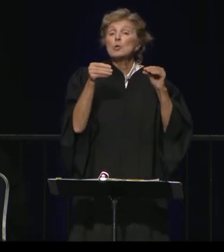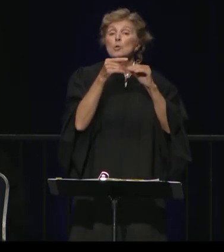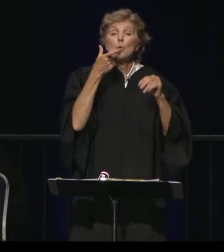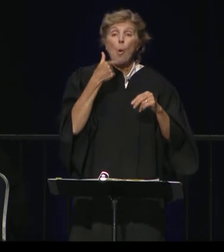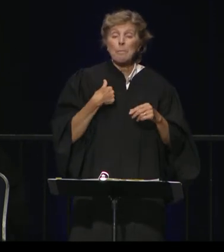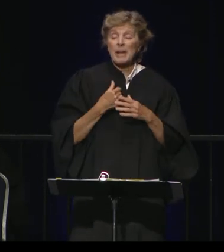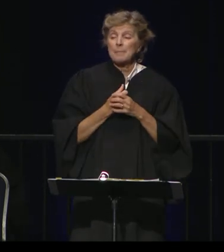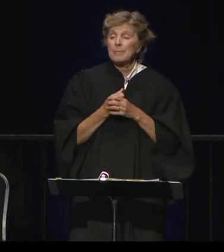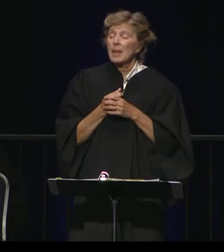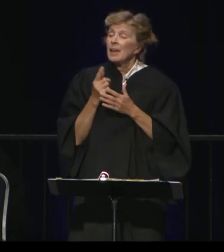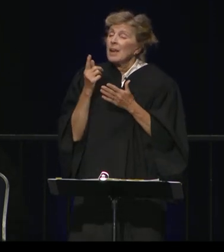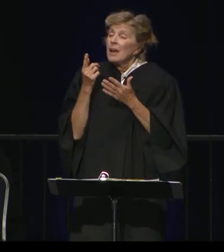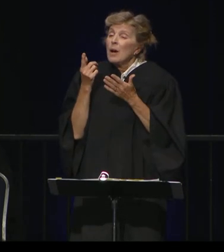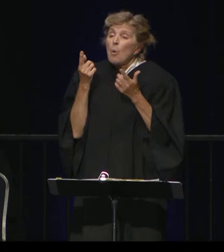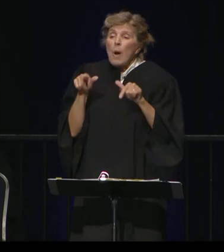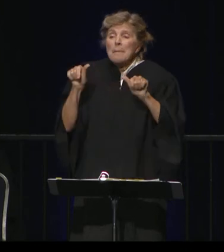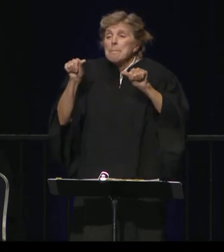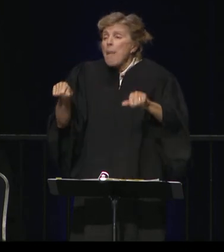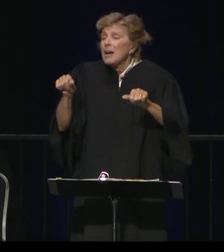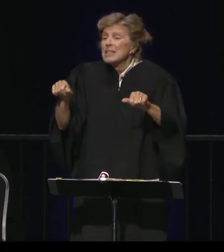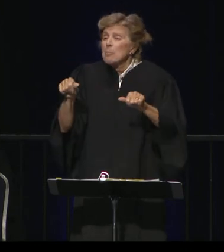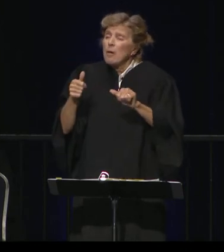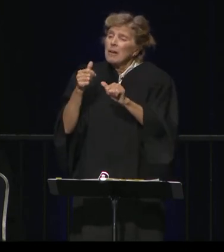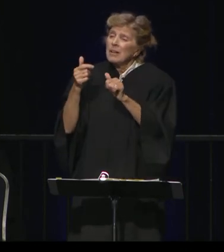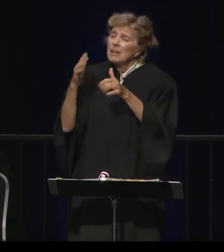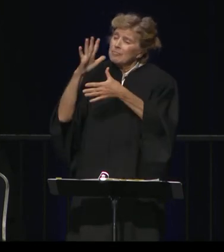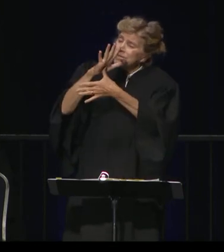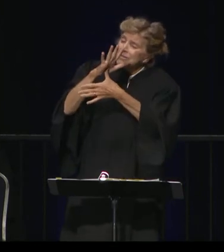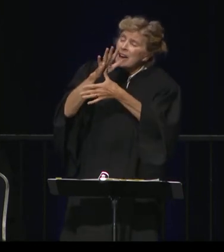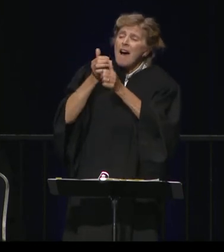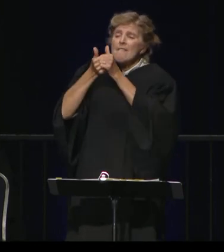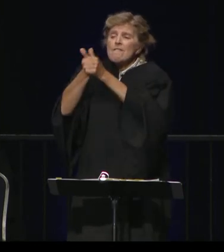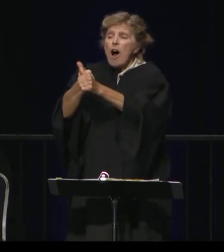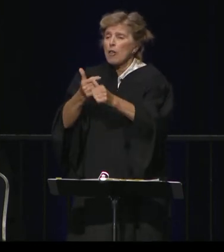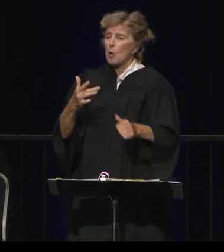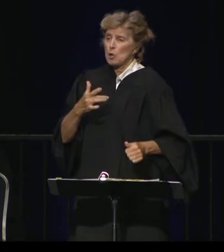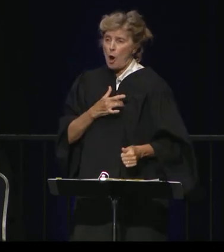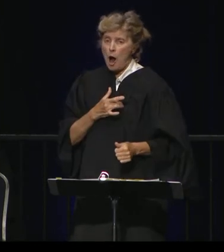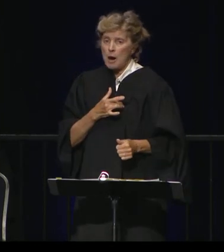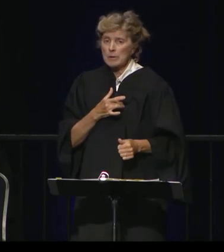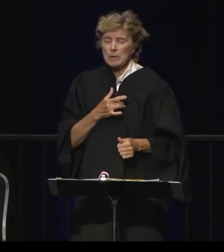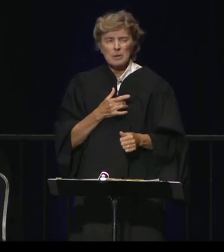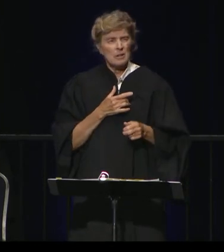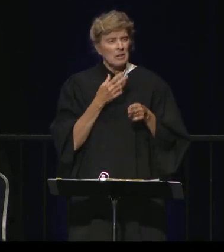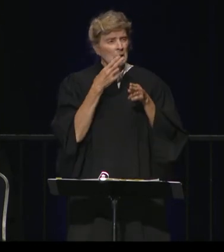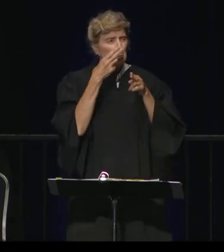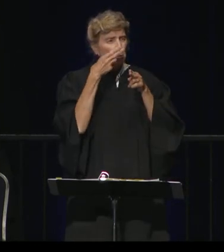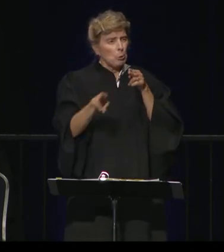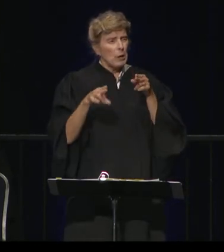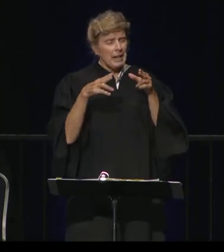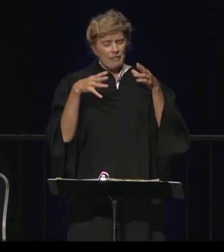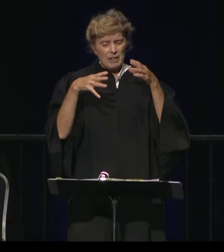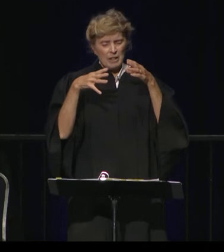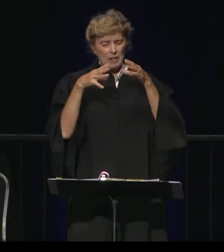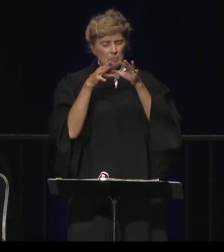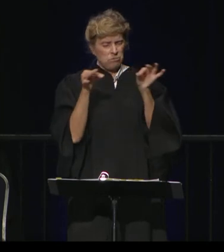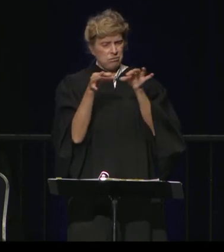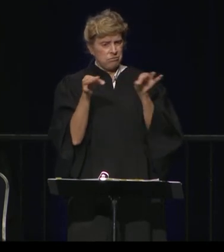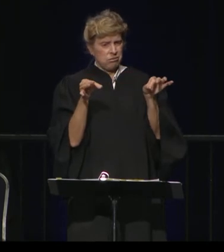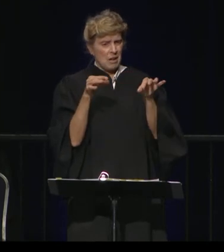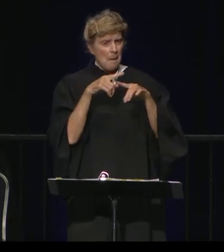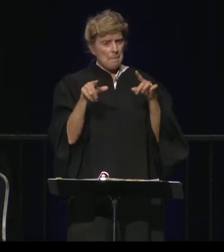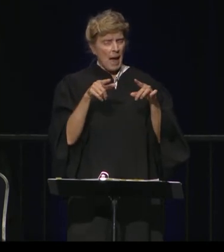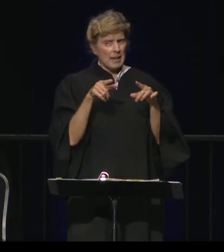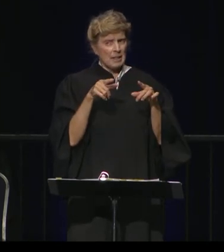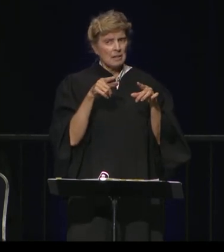possible, follow your heart. And it was such a brief set of words, but they were so meaningful, and they were what I needed to hear. And we